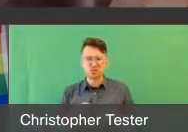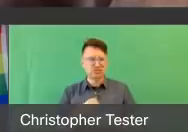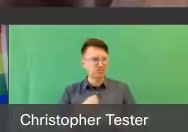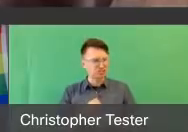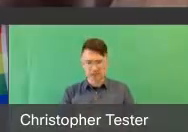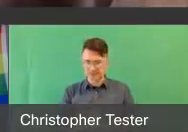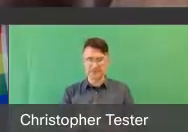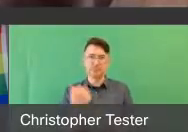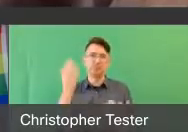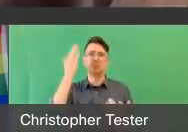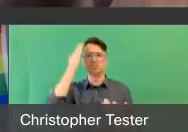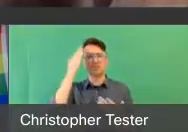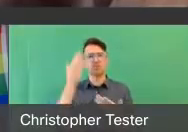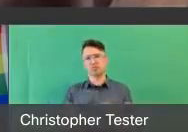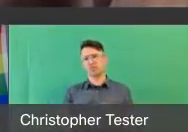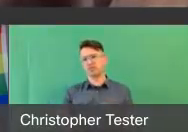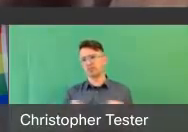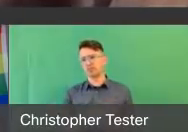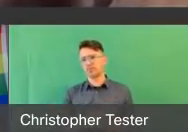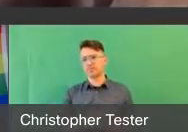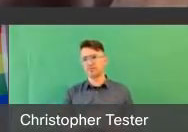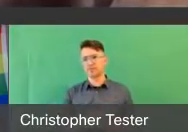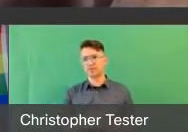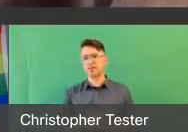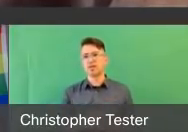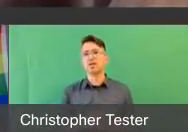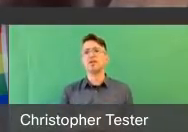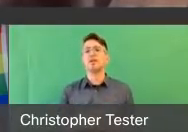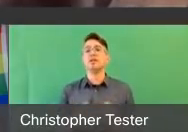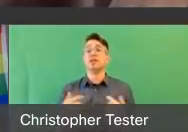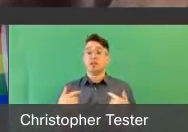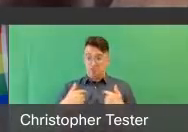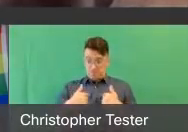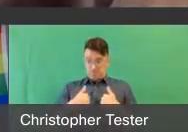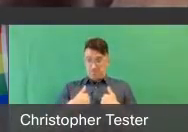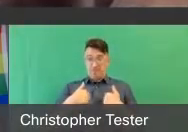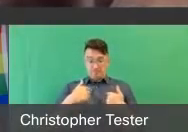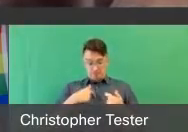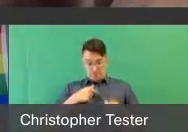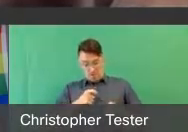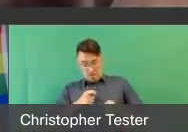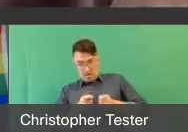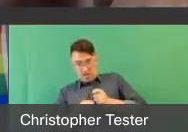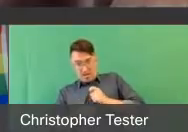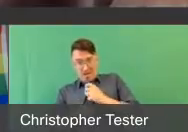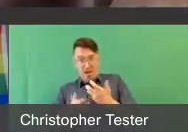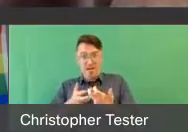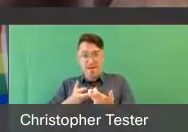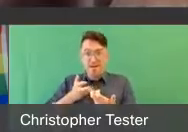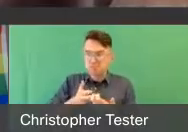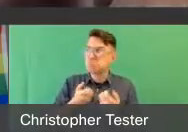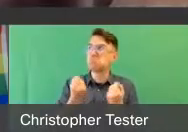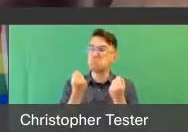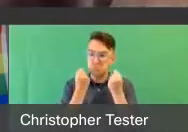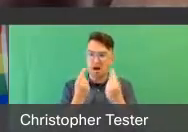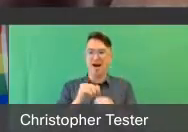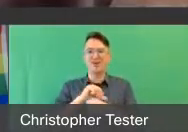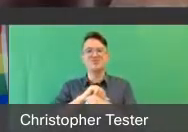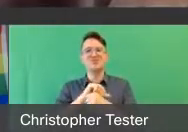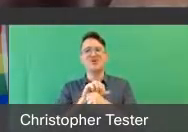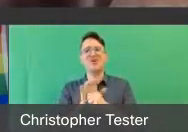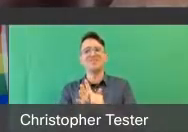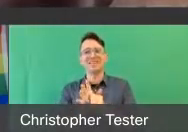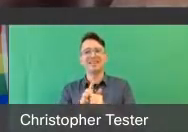COVID positively, my life became totally different. I used this time to learn something new. I keep exercising and